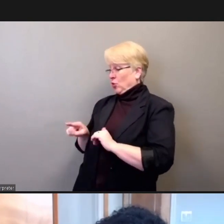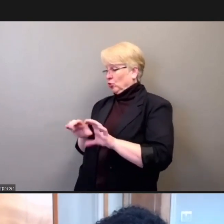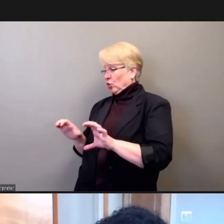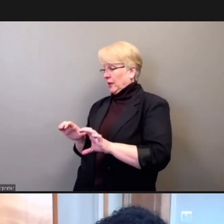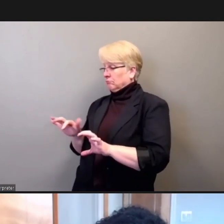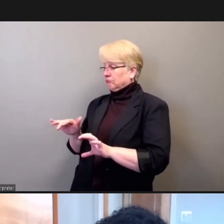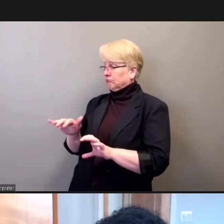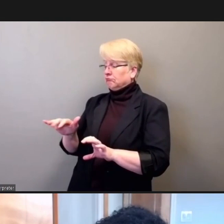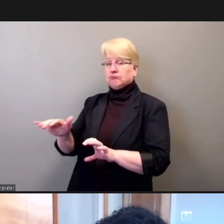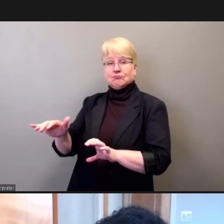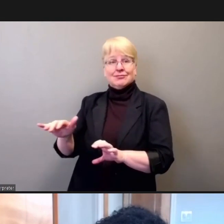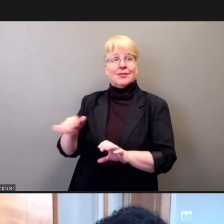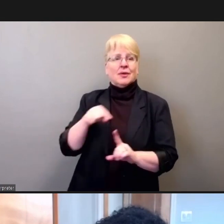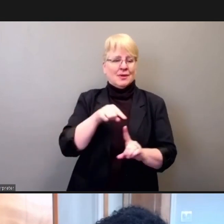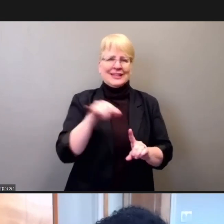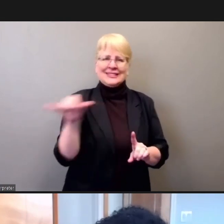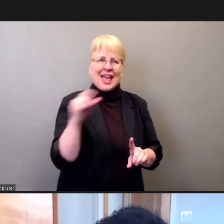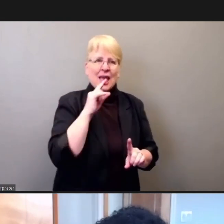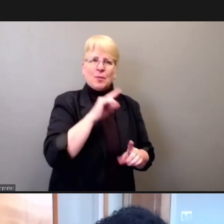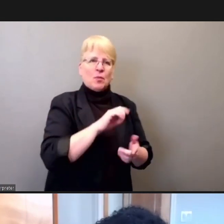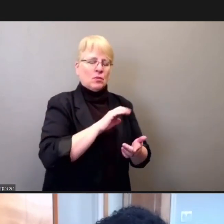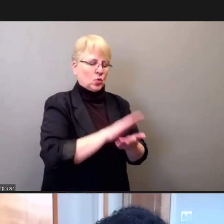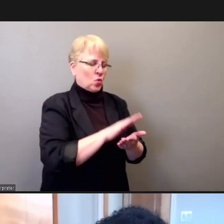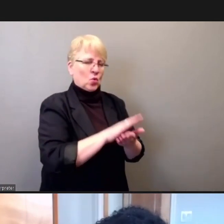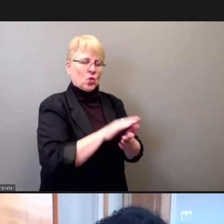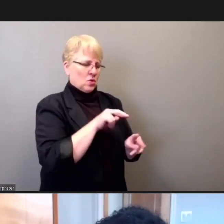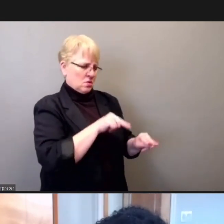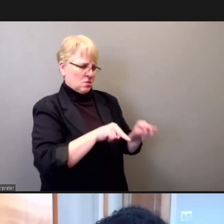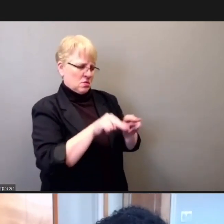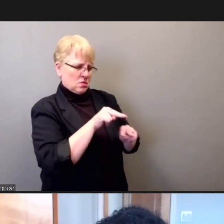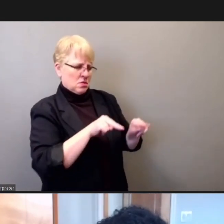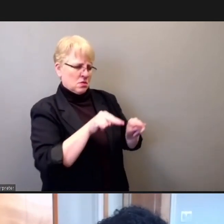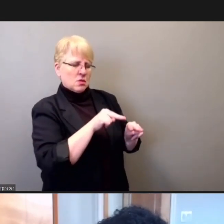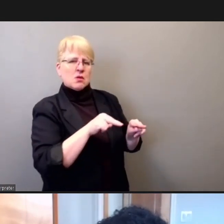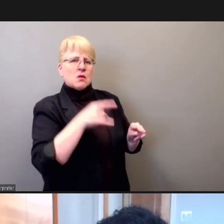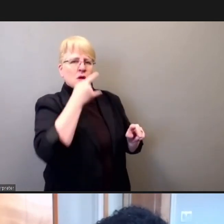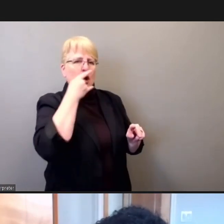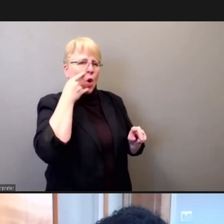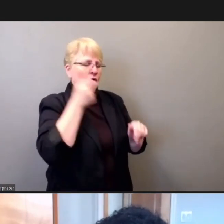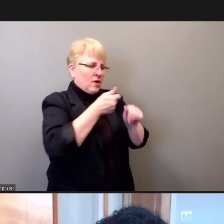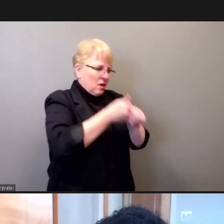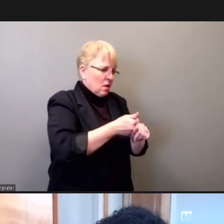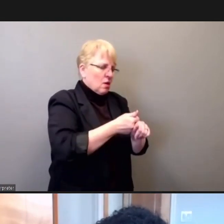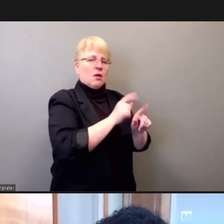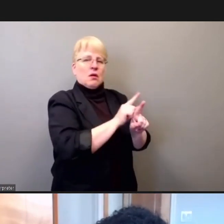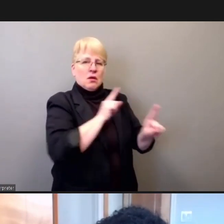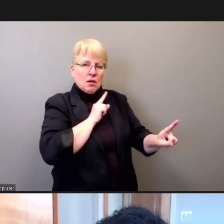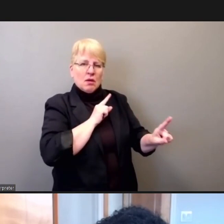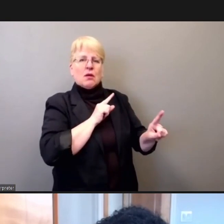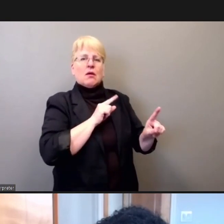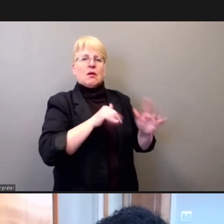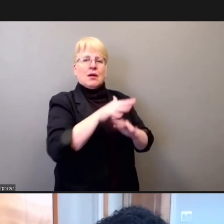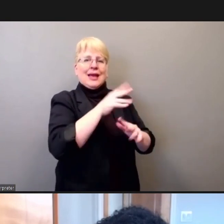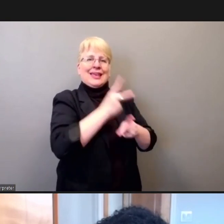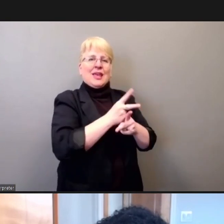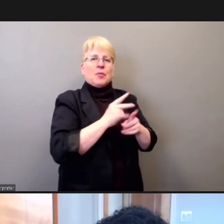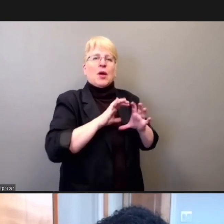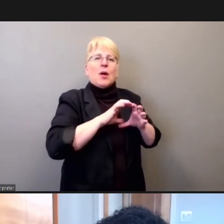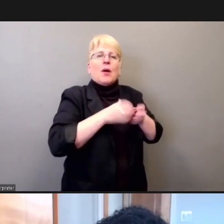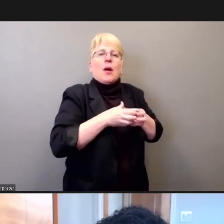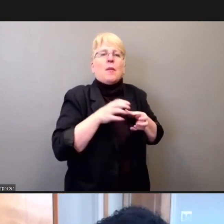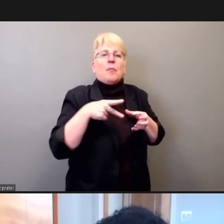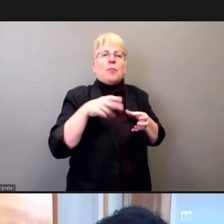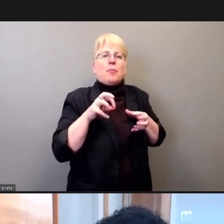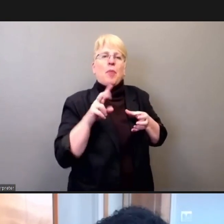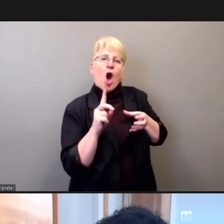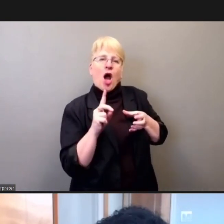creating an ecosystem of surveillance, COVID safe practices, and keeping kids in those pods. That's